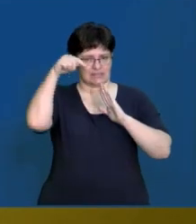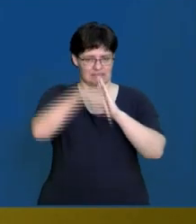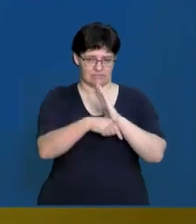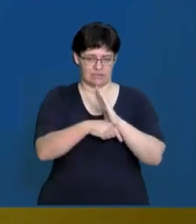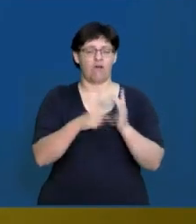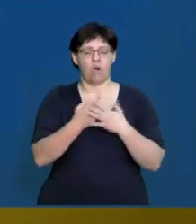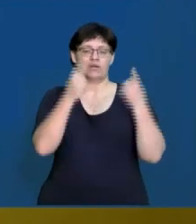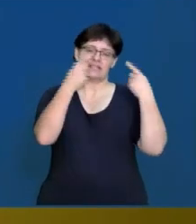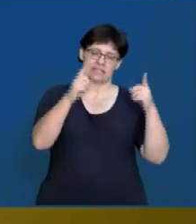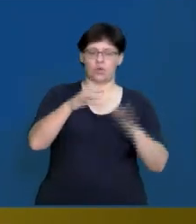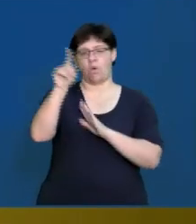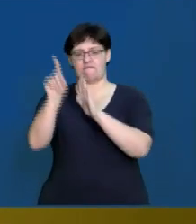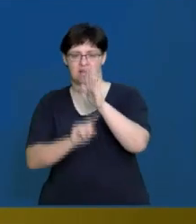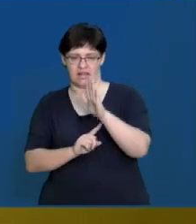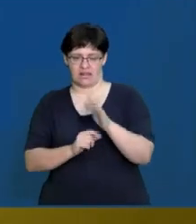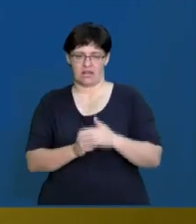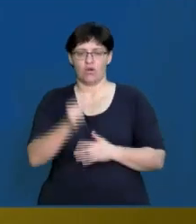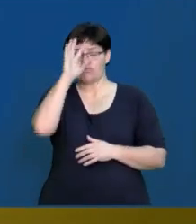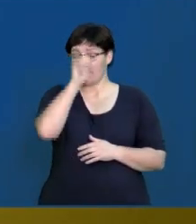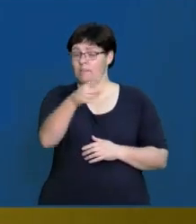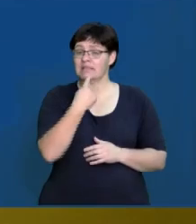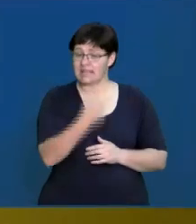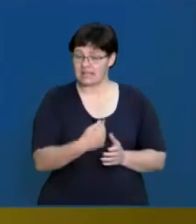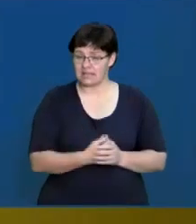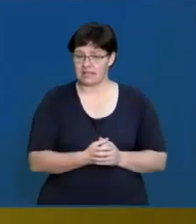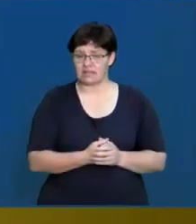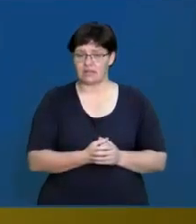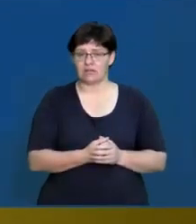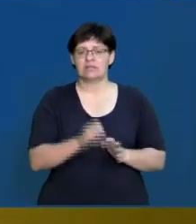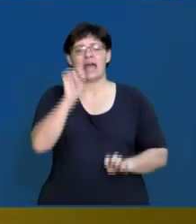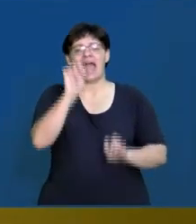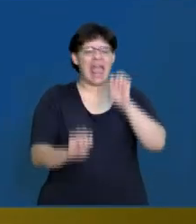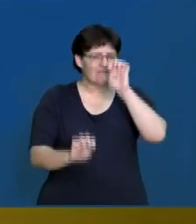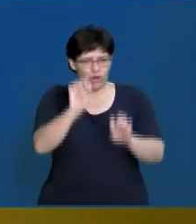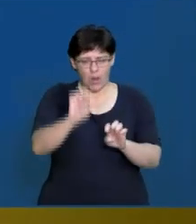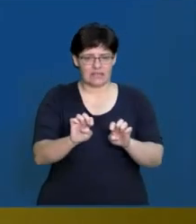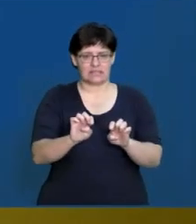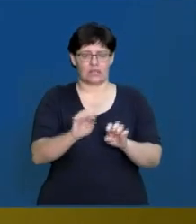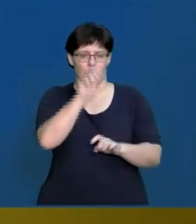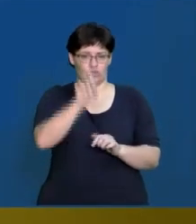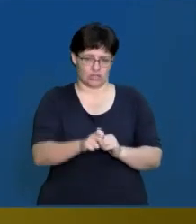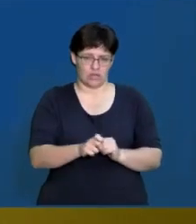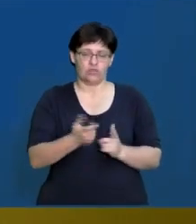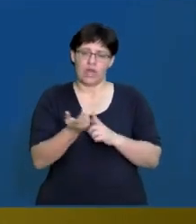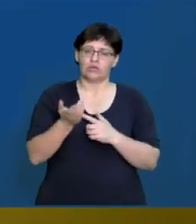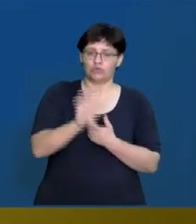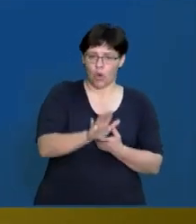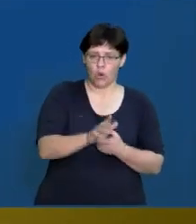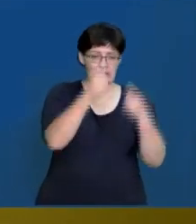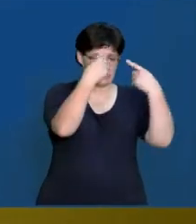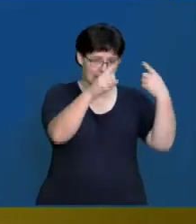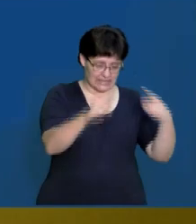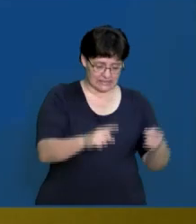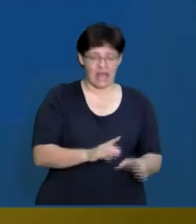expand on the success or the failure thereof. Remember I said It's an evaluate type of question, so you